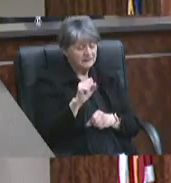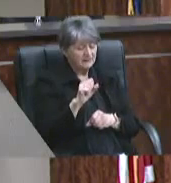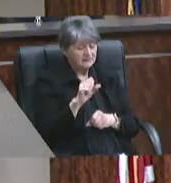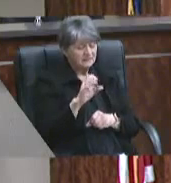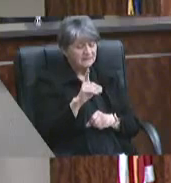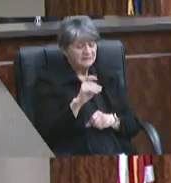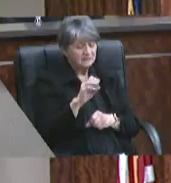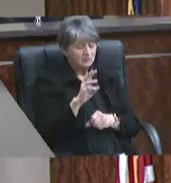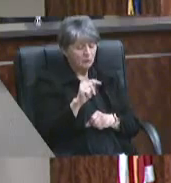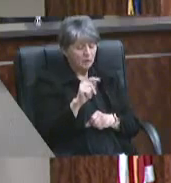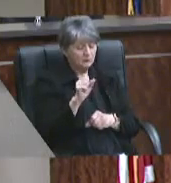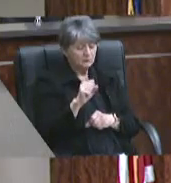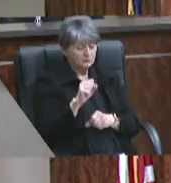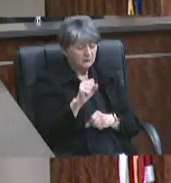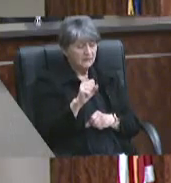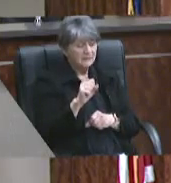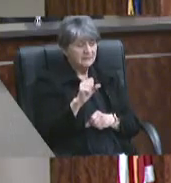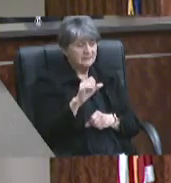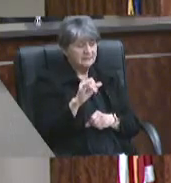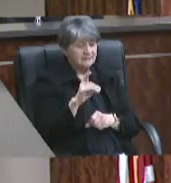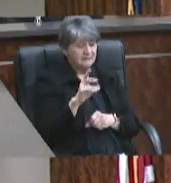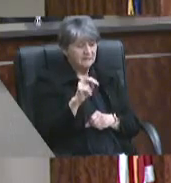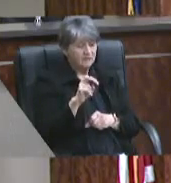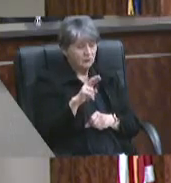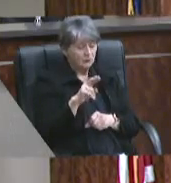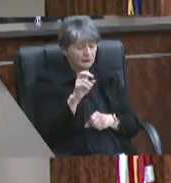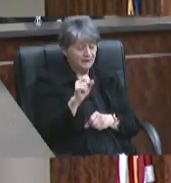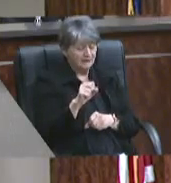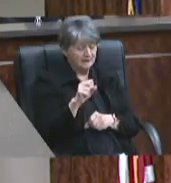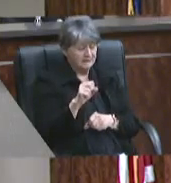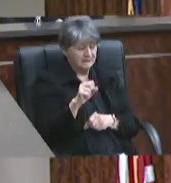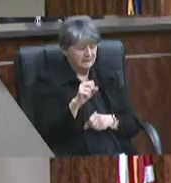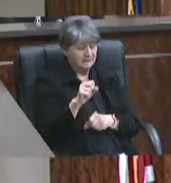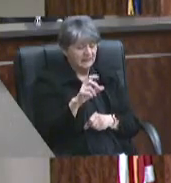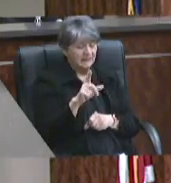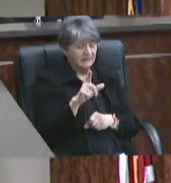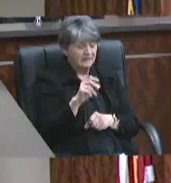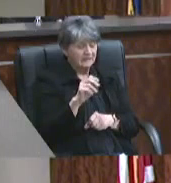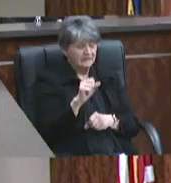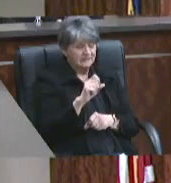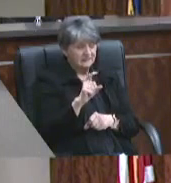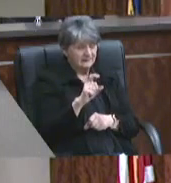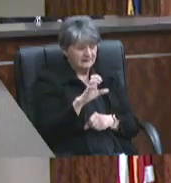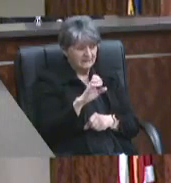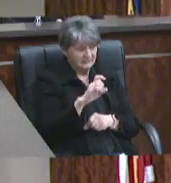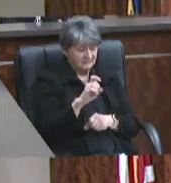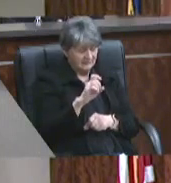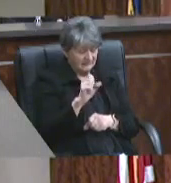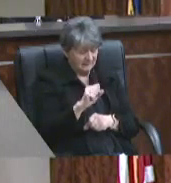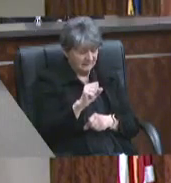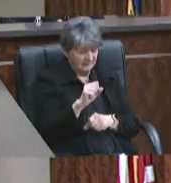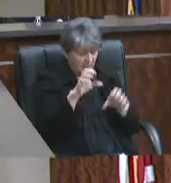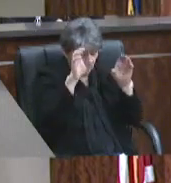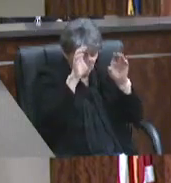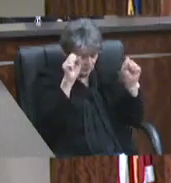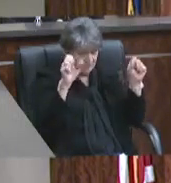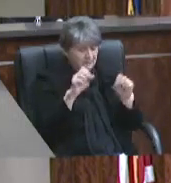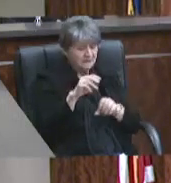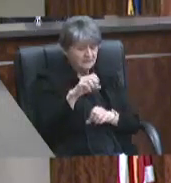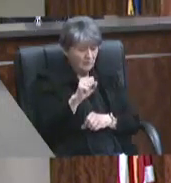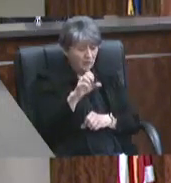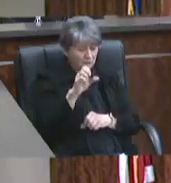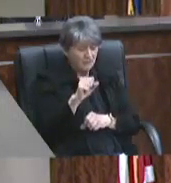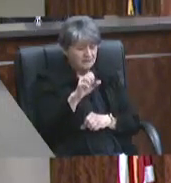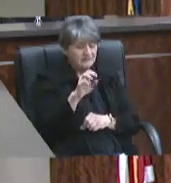Mr. DeWalt? Yes. Mr. Sidnor? Yes. Mr. Les? Yes. President Smalls? I vote yes. Mayor